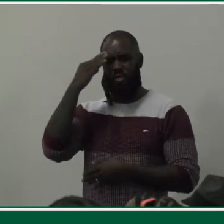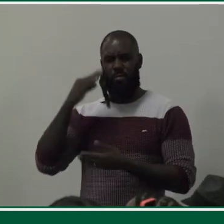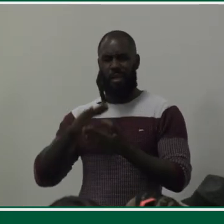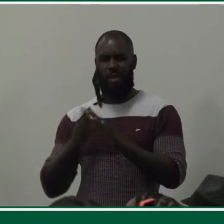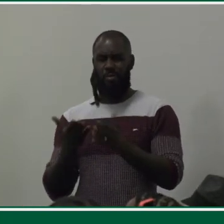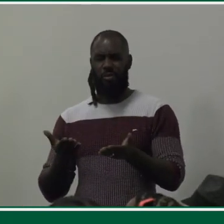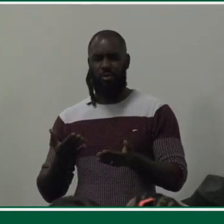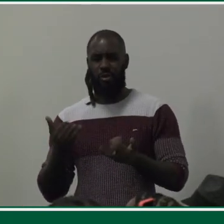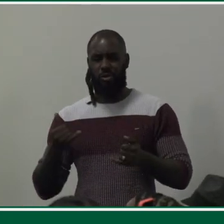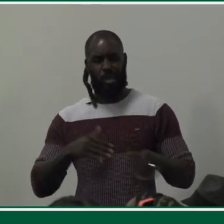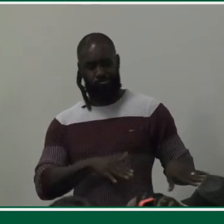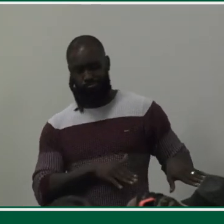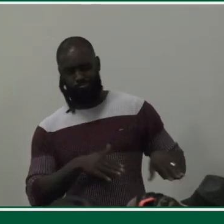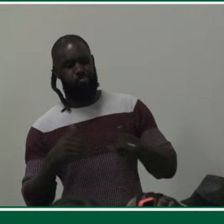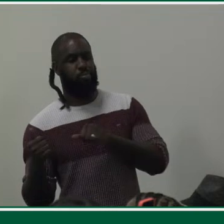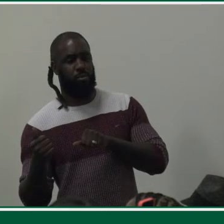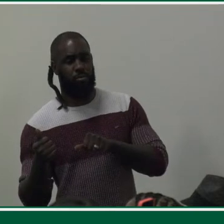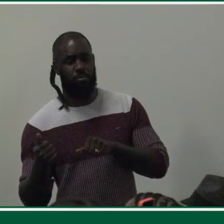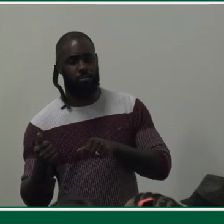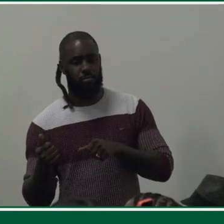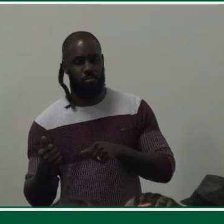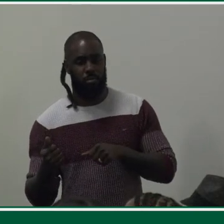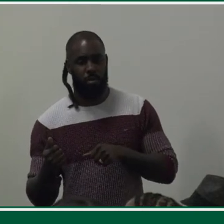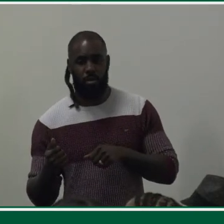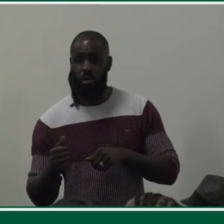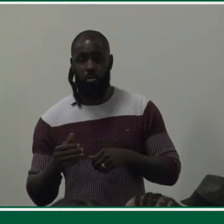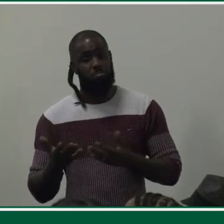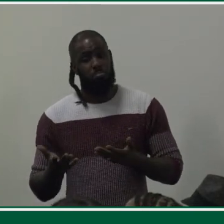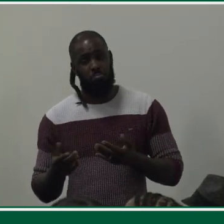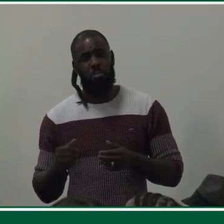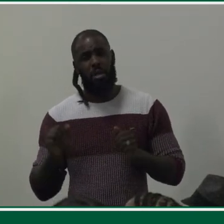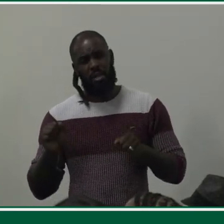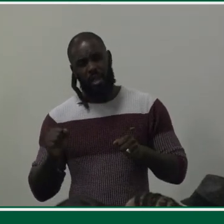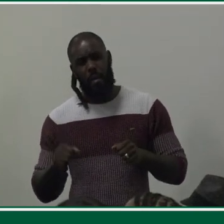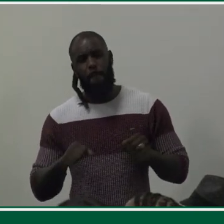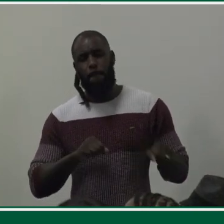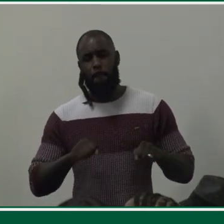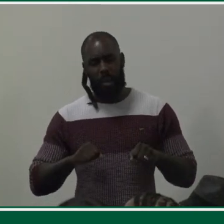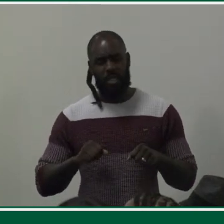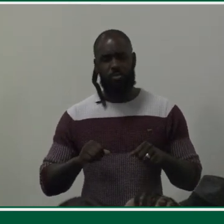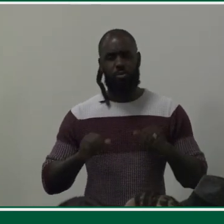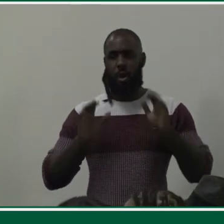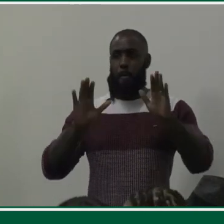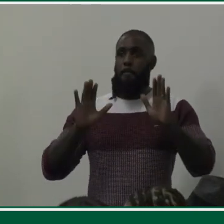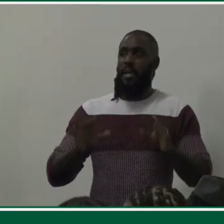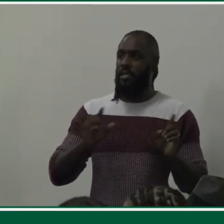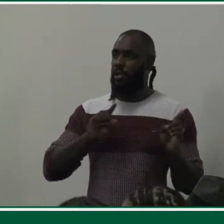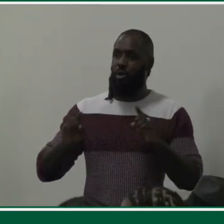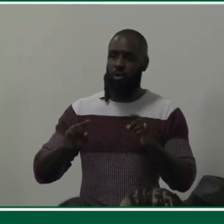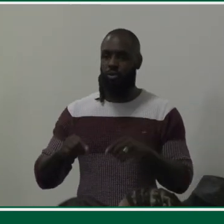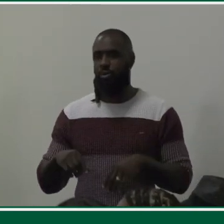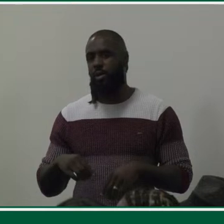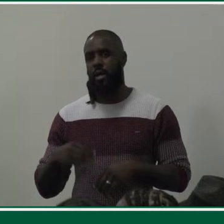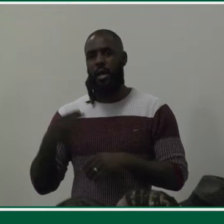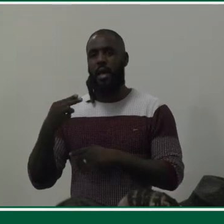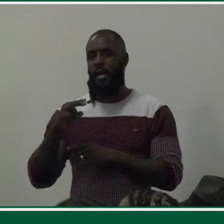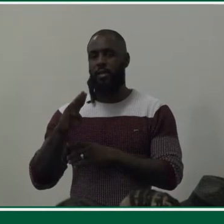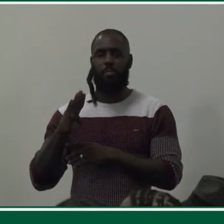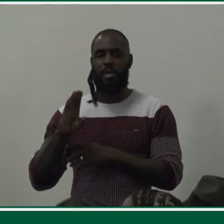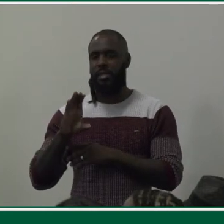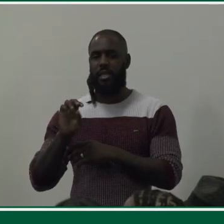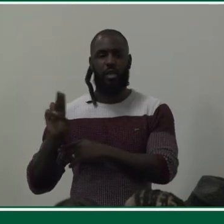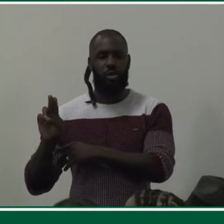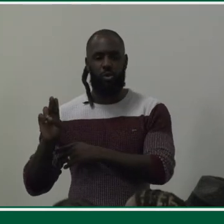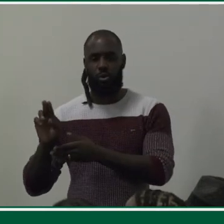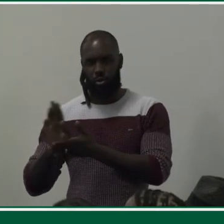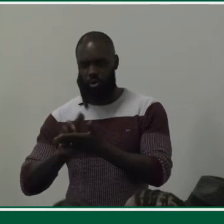out of state. For some of them, it's an amazing opportunity to go to a historically black college or university or to